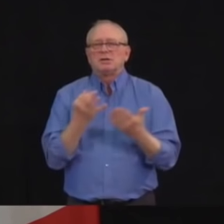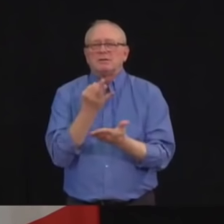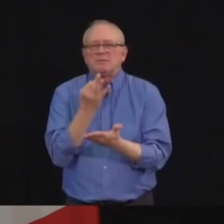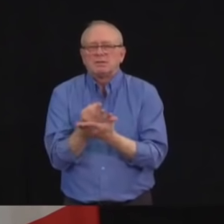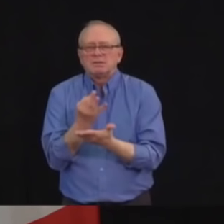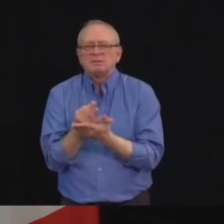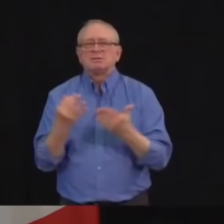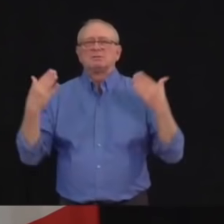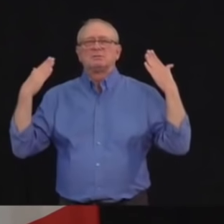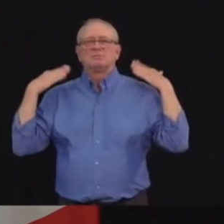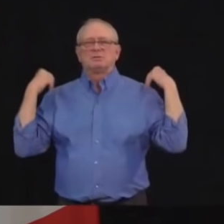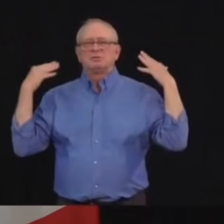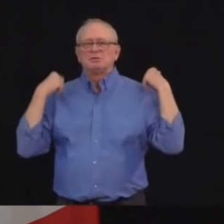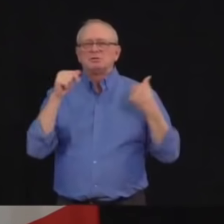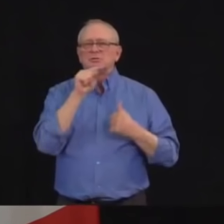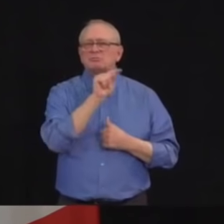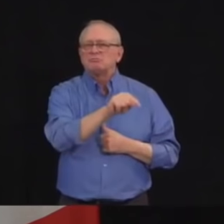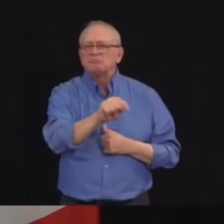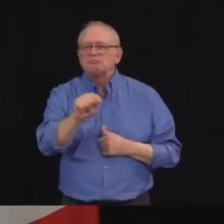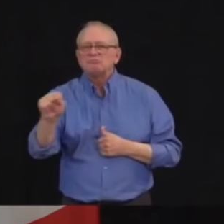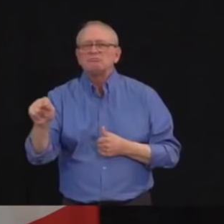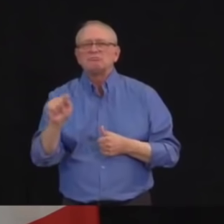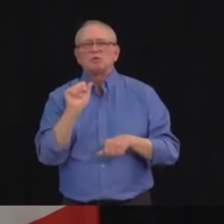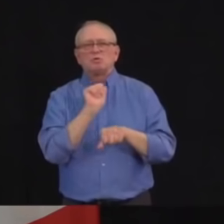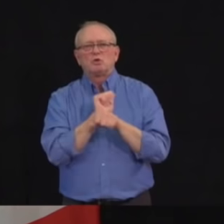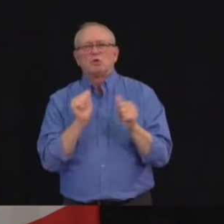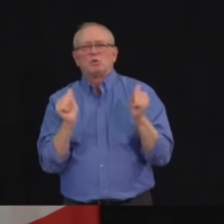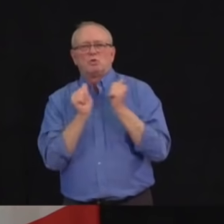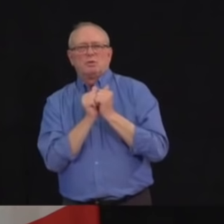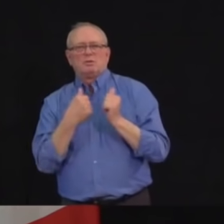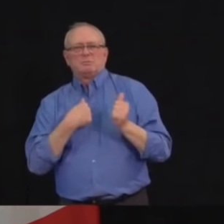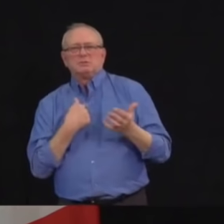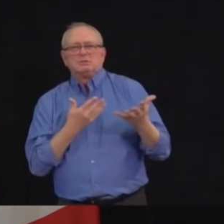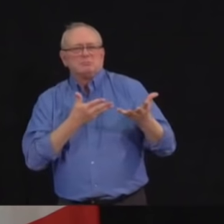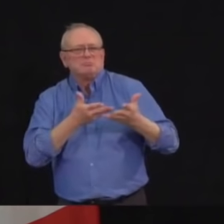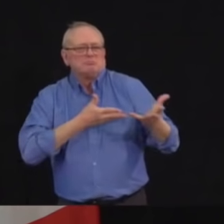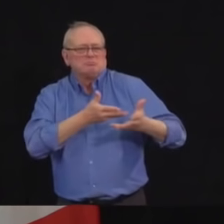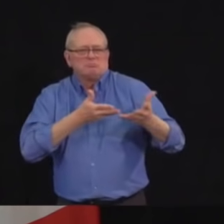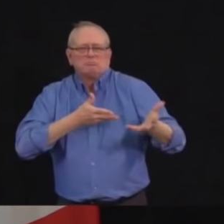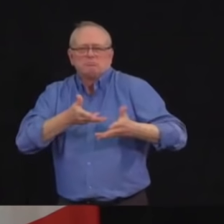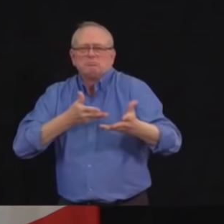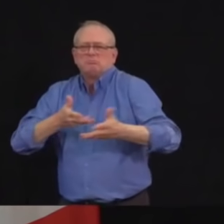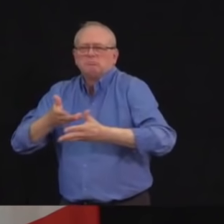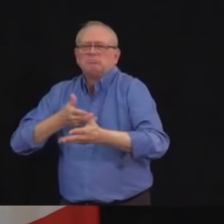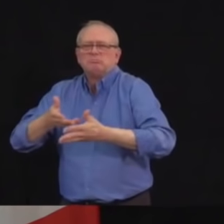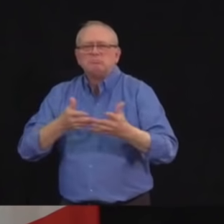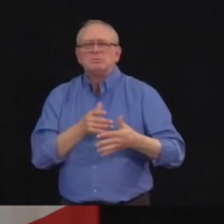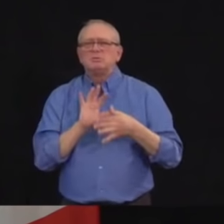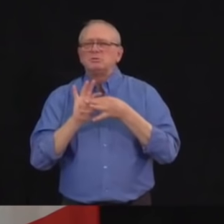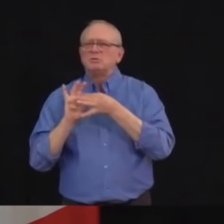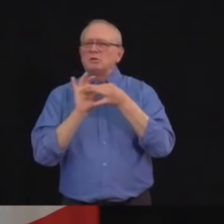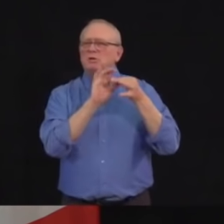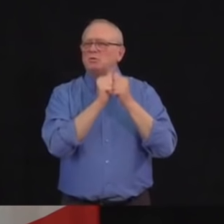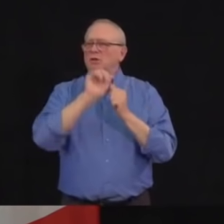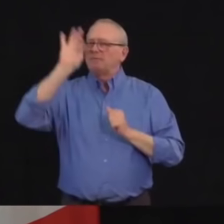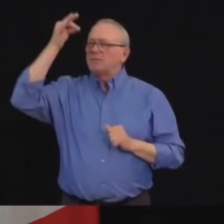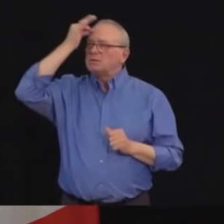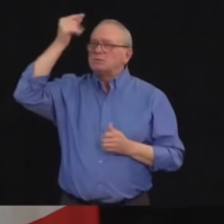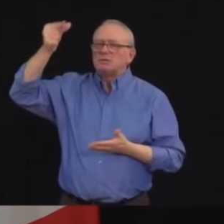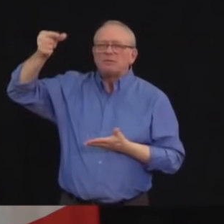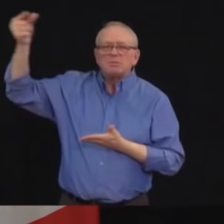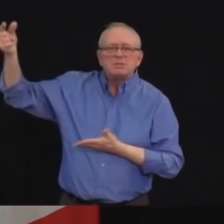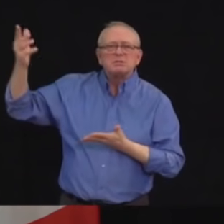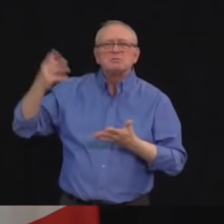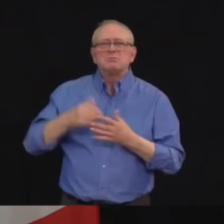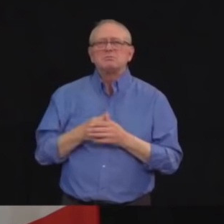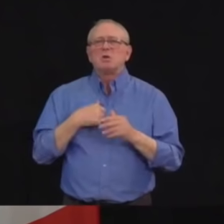Morneau, who's been in almost daily contact with Alberta Finance Minister Travis Tays on these and additional measures that we hope to see announced